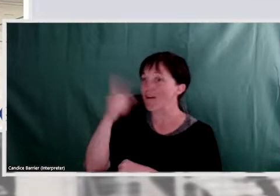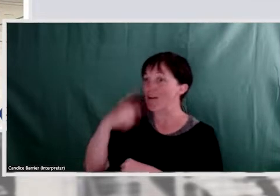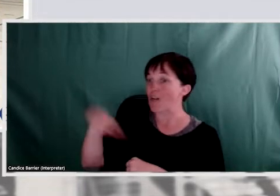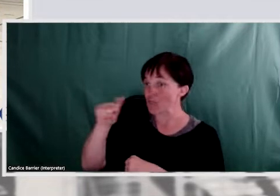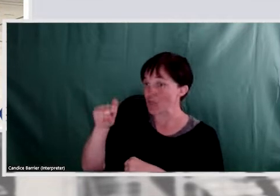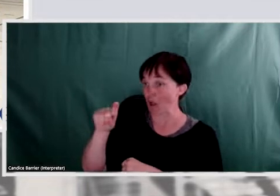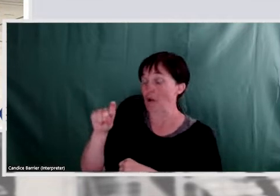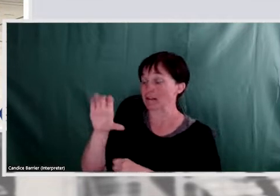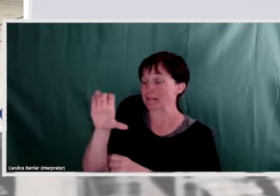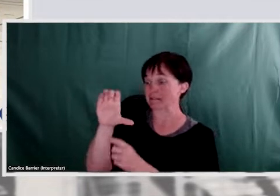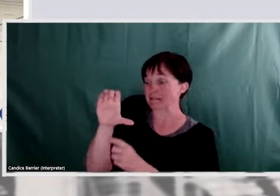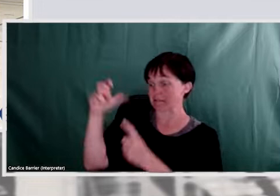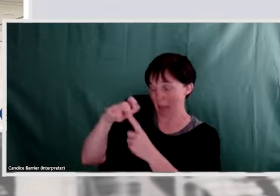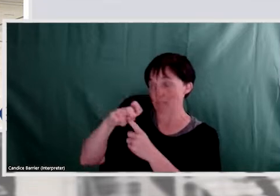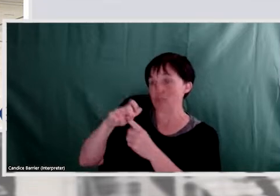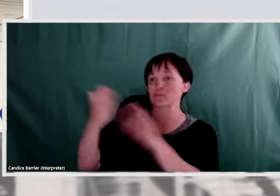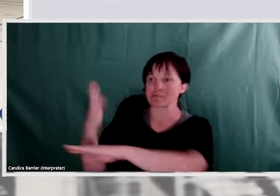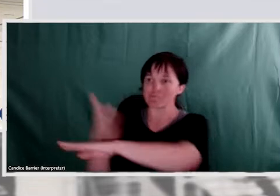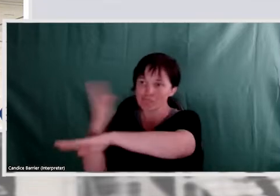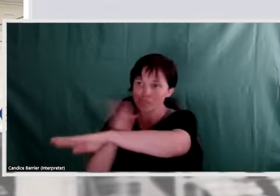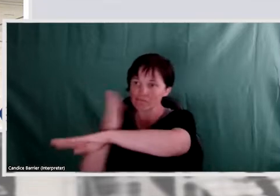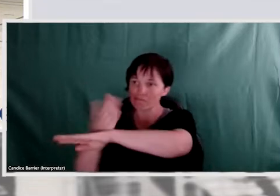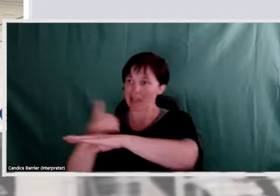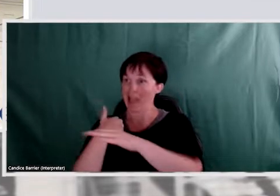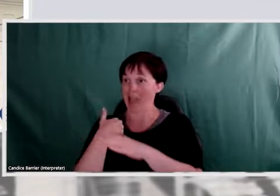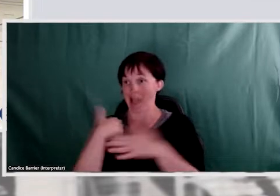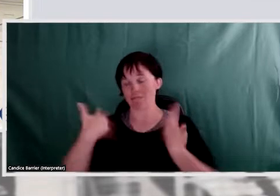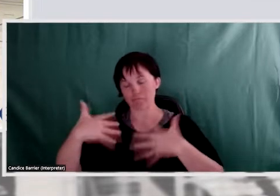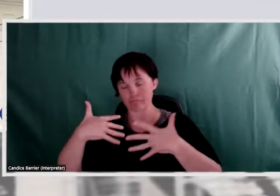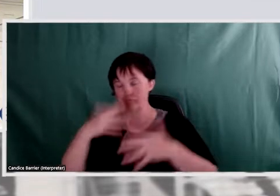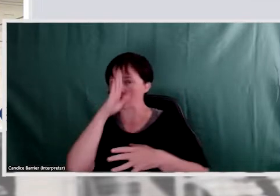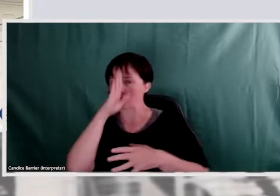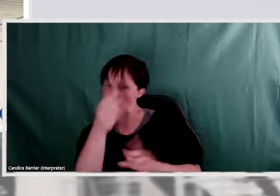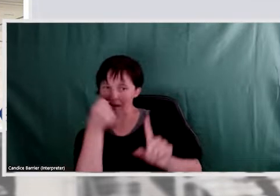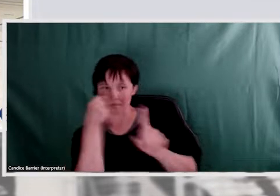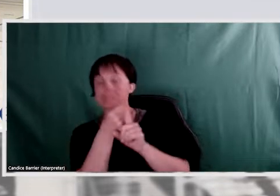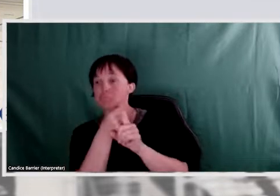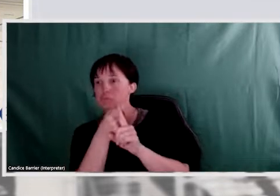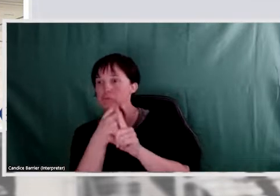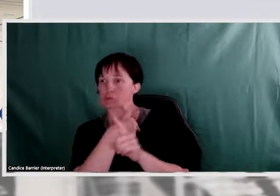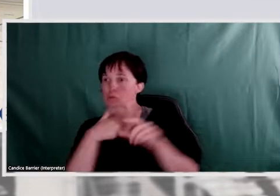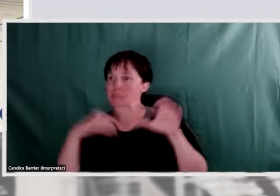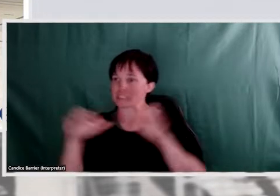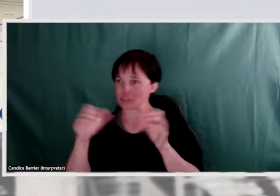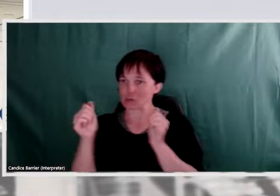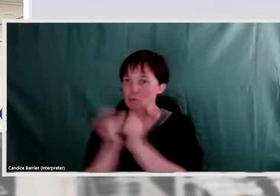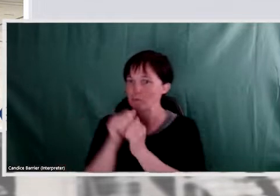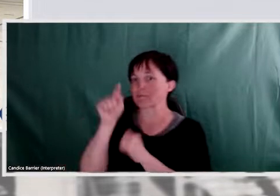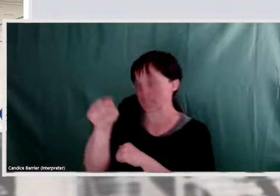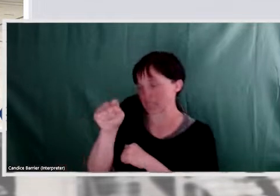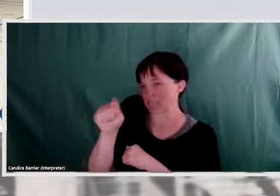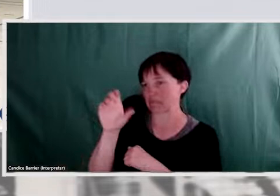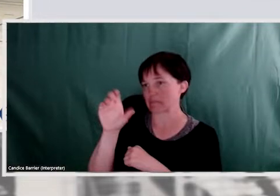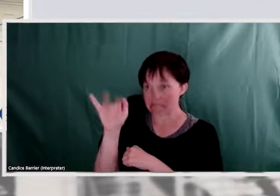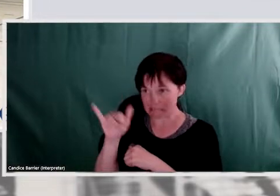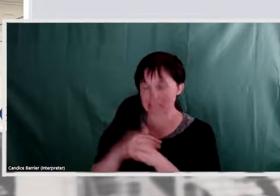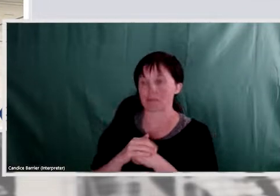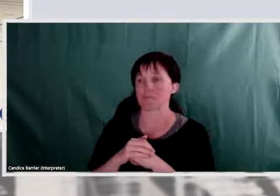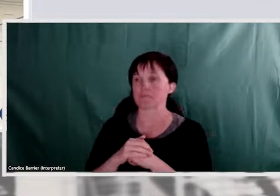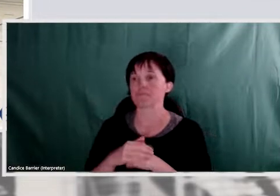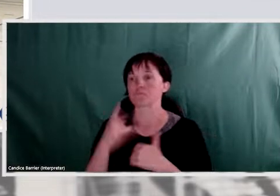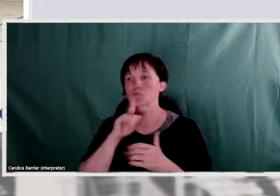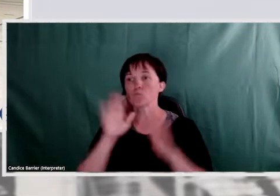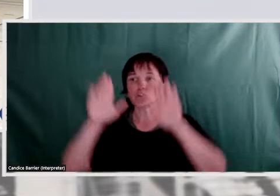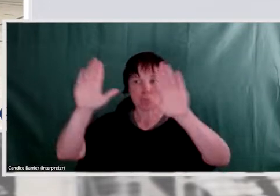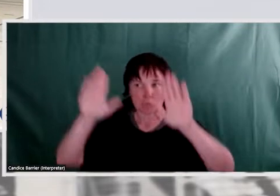improvements are also having a direct impact on the work that we're able to do on behalf of the city. So it is a really great